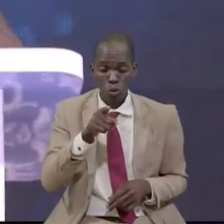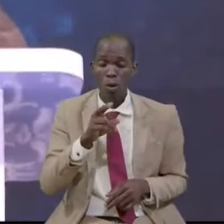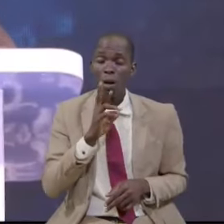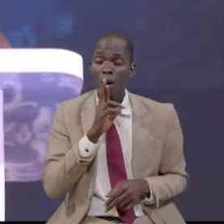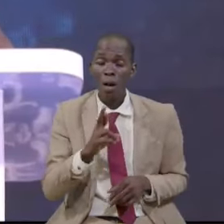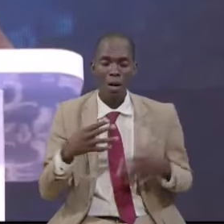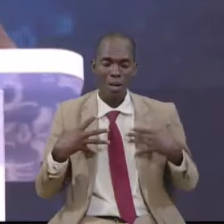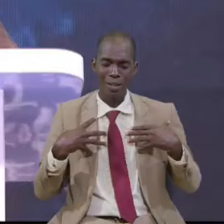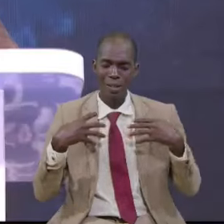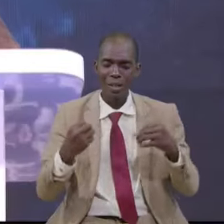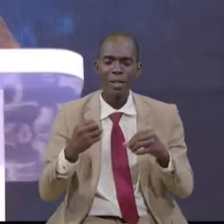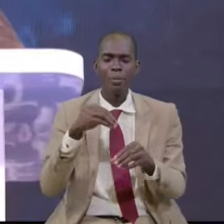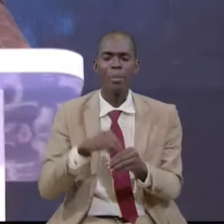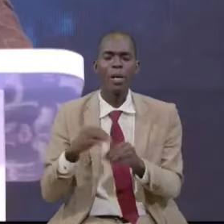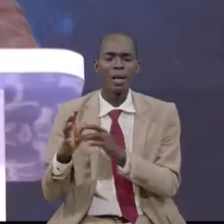healed.